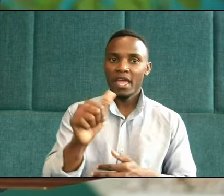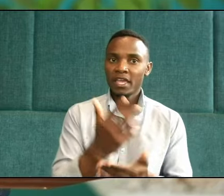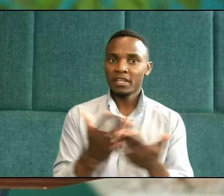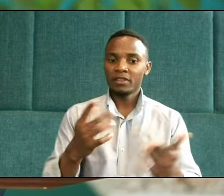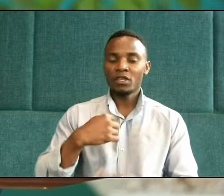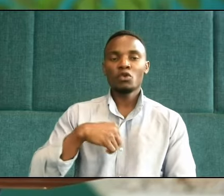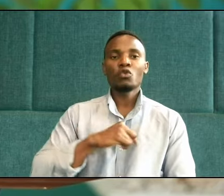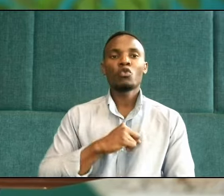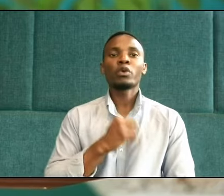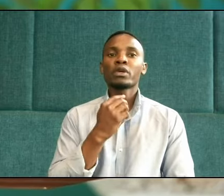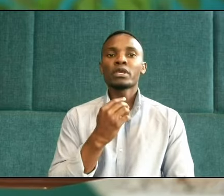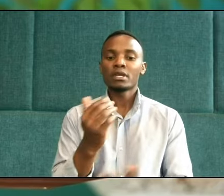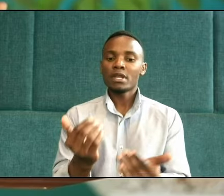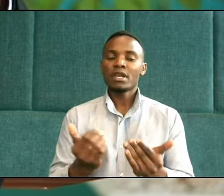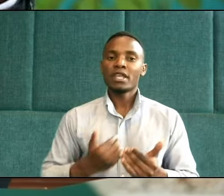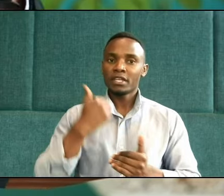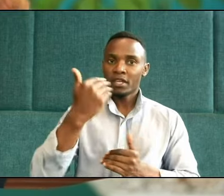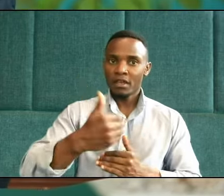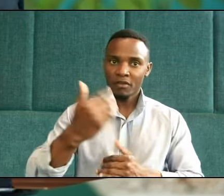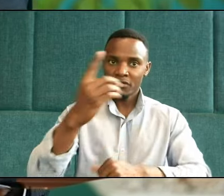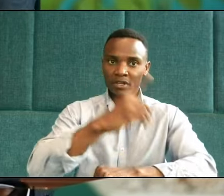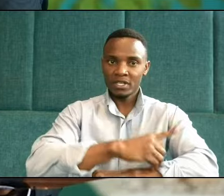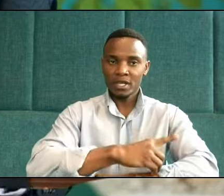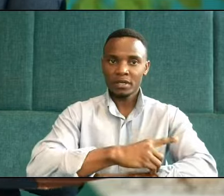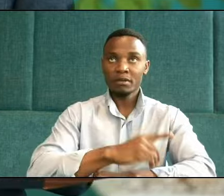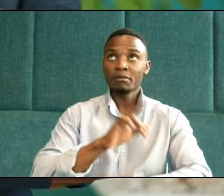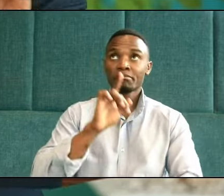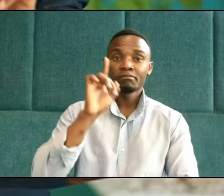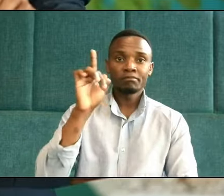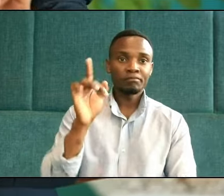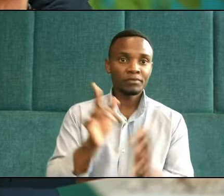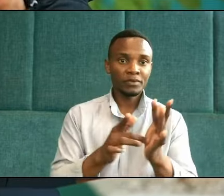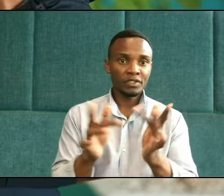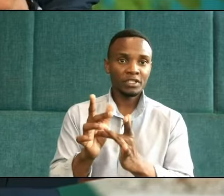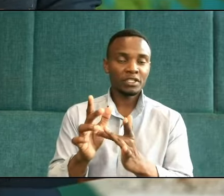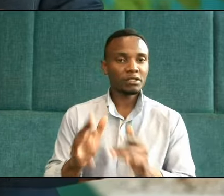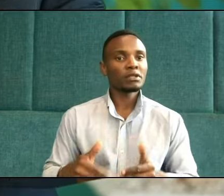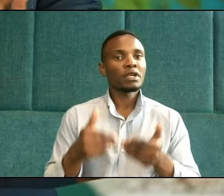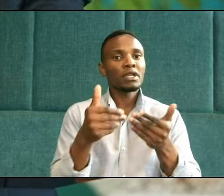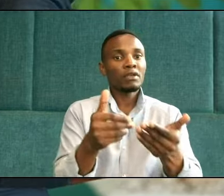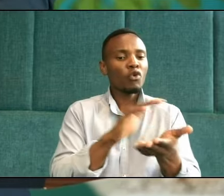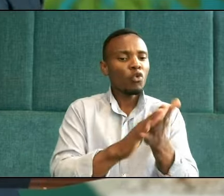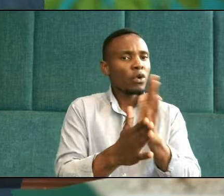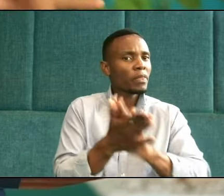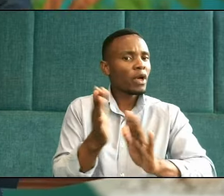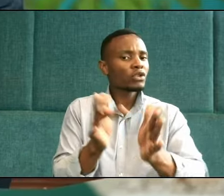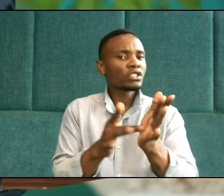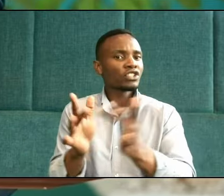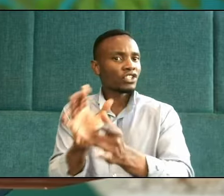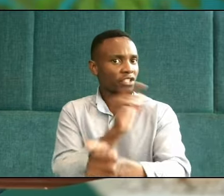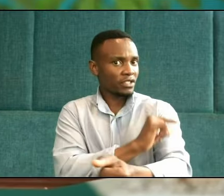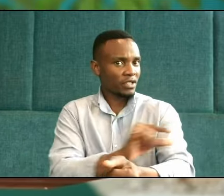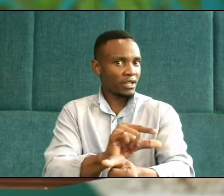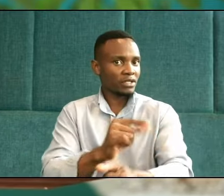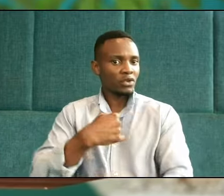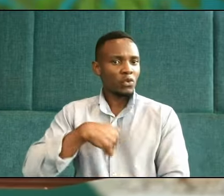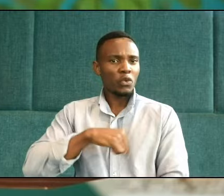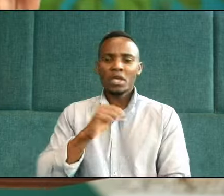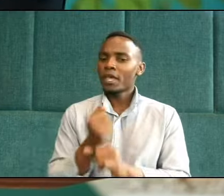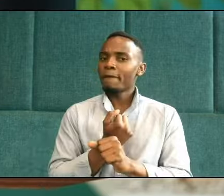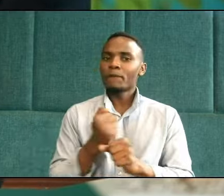daily basis. He's the one who provides. If it were not of his grace, none of us can be able to